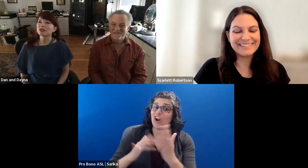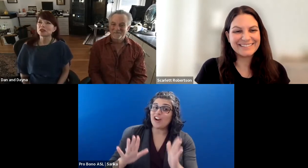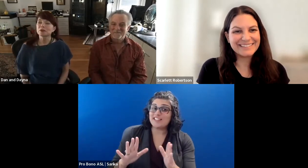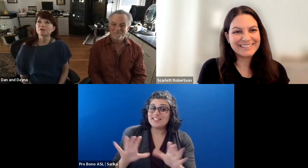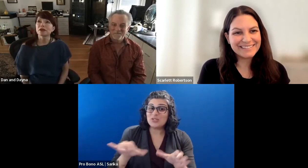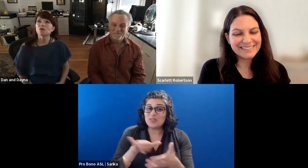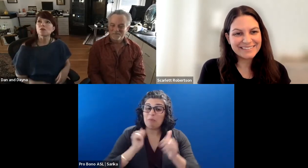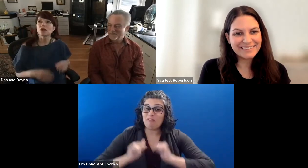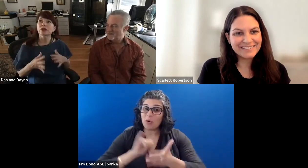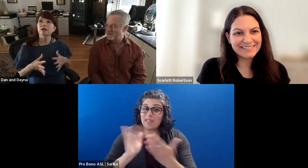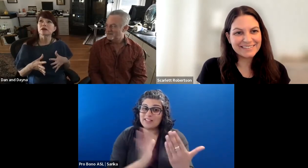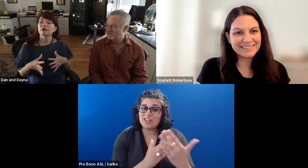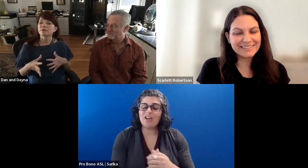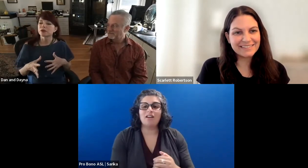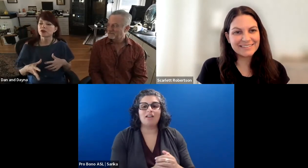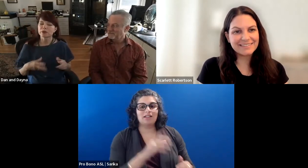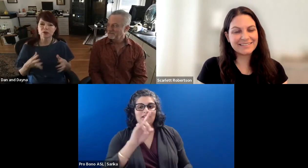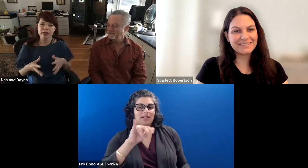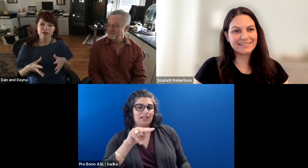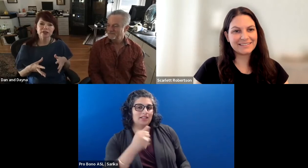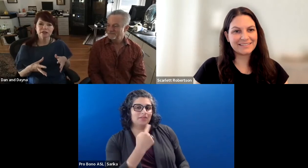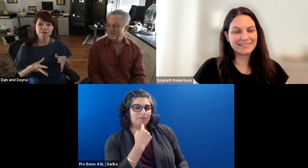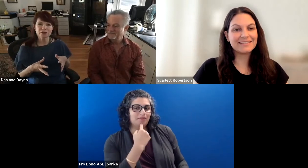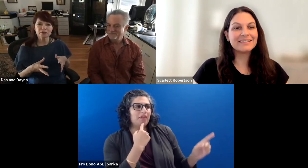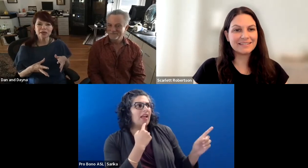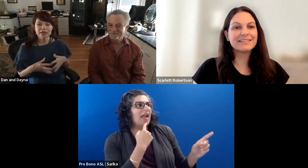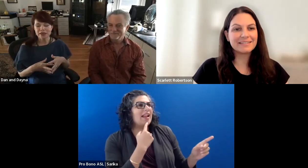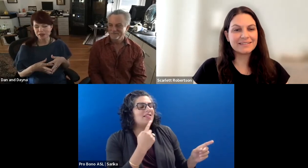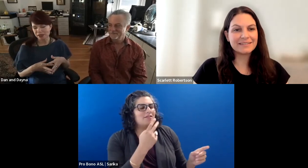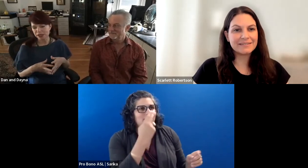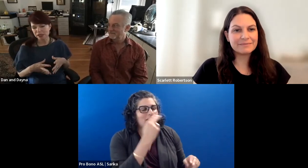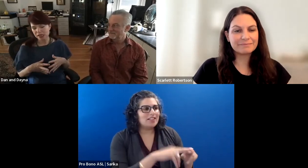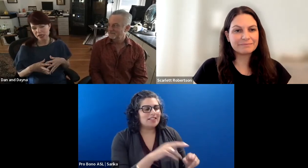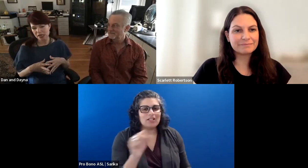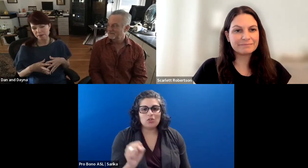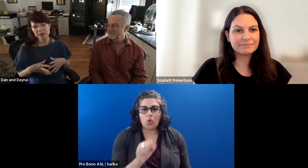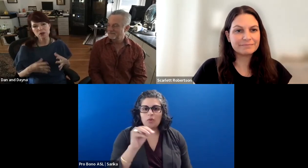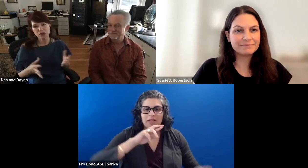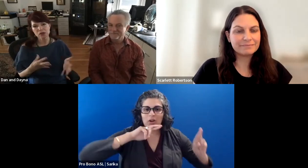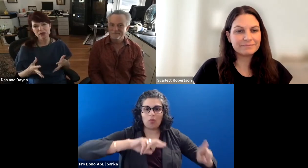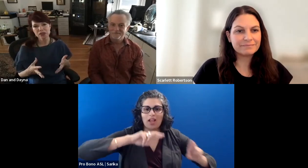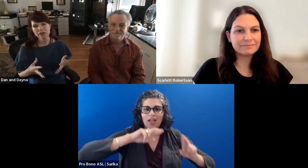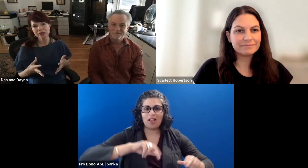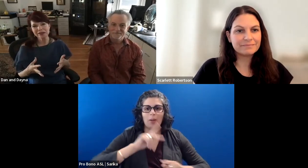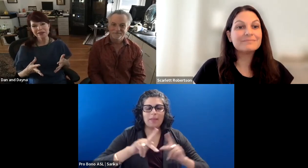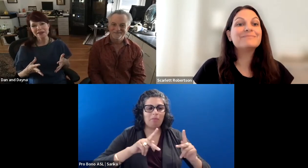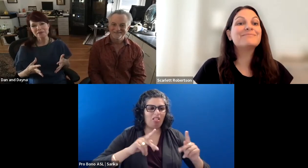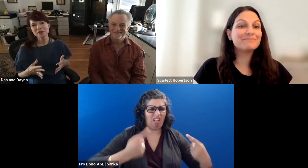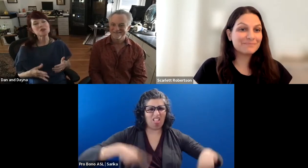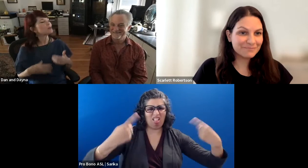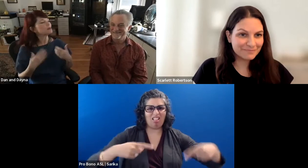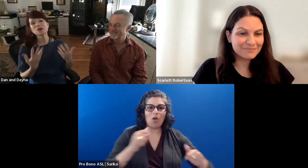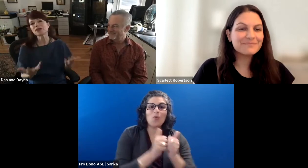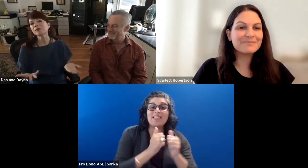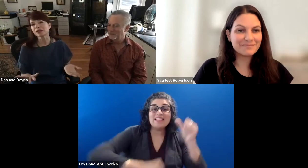one of the things that's been fun watching social media reactions to the film is to see people arguing with each other.